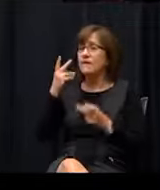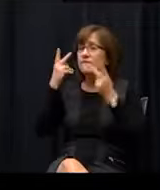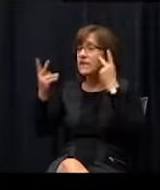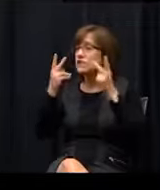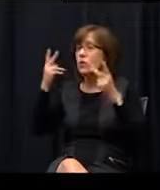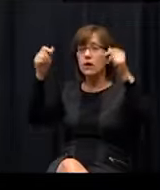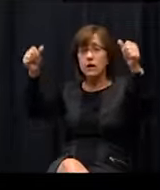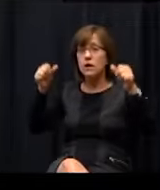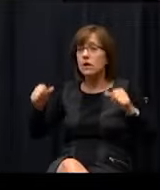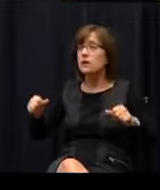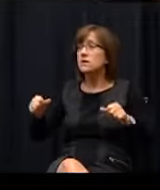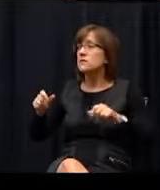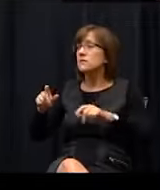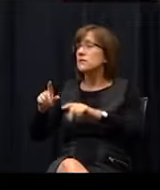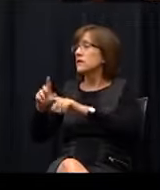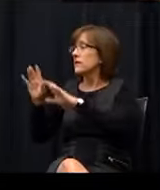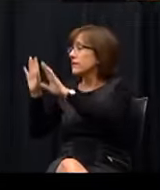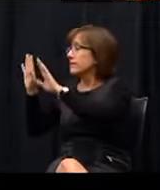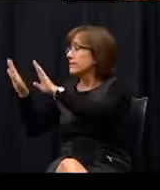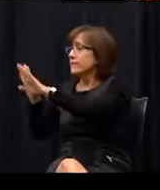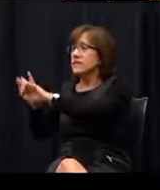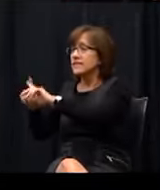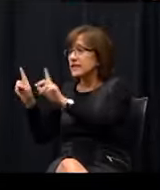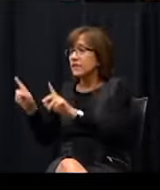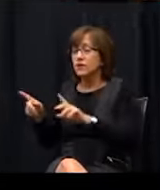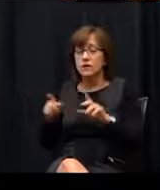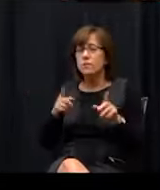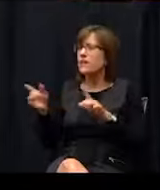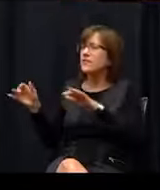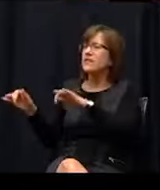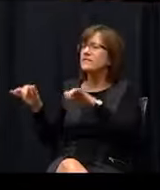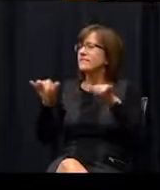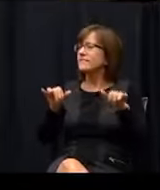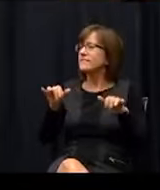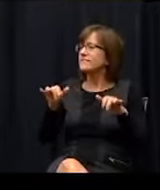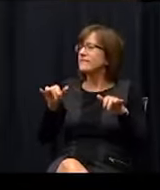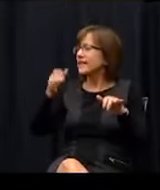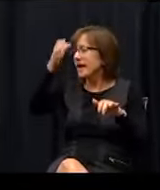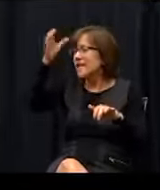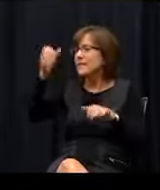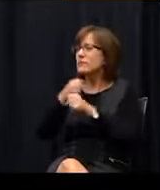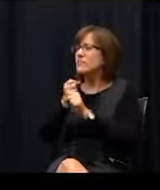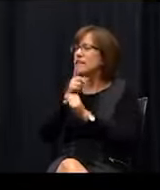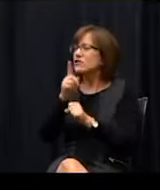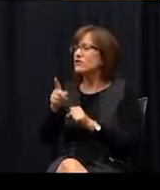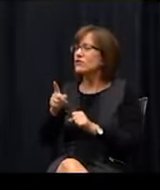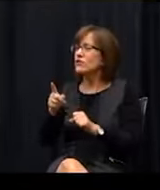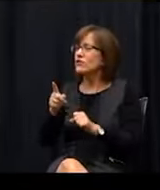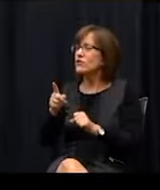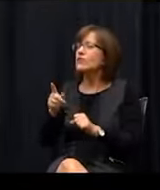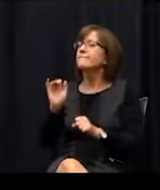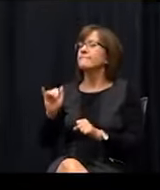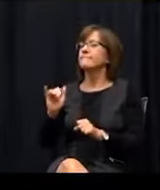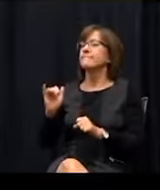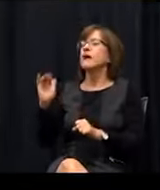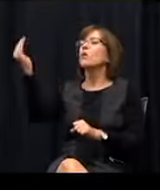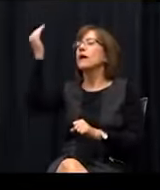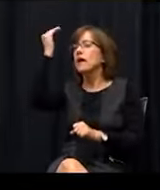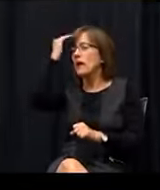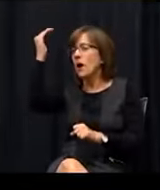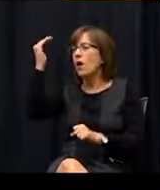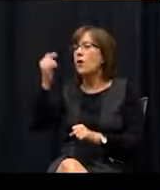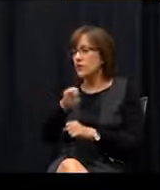visuals, different over here, but still the same concept of making sure that we're knowing that the feelings